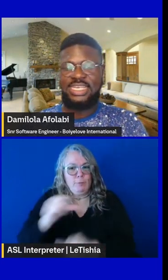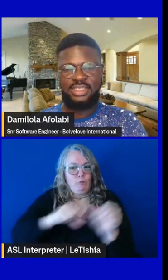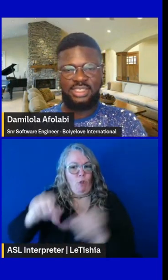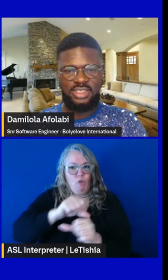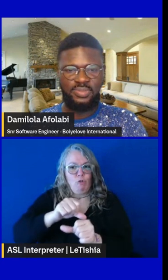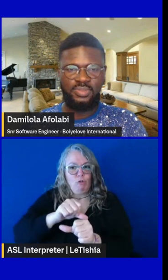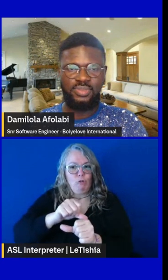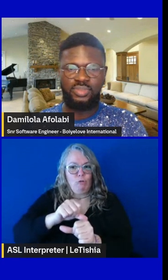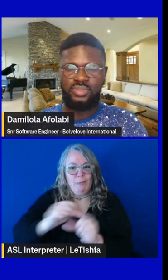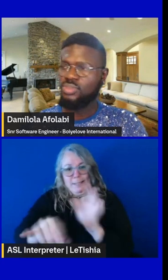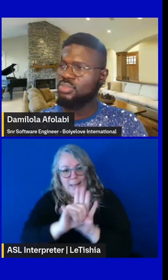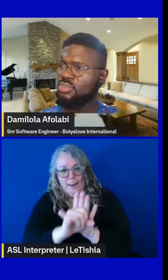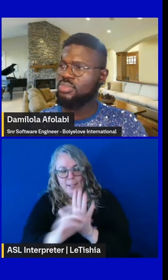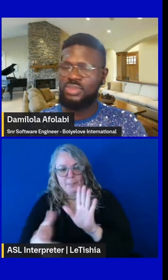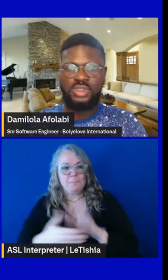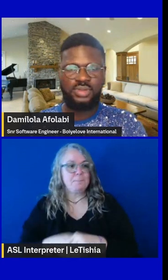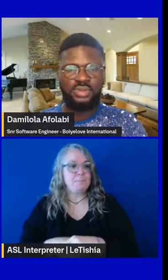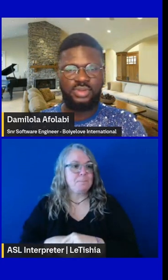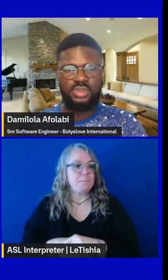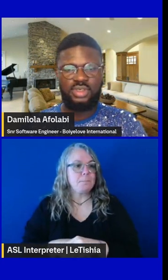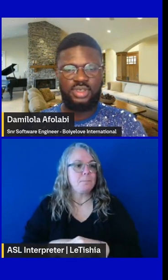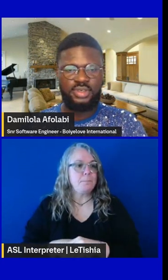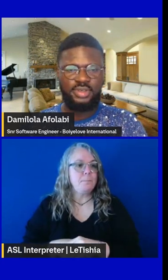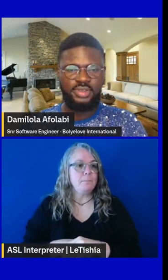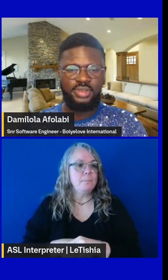each other's identity.